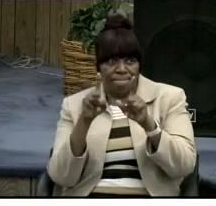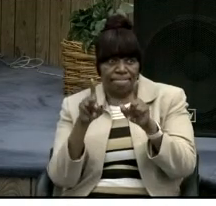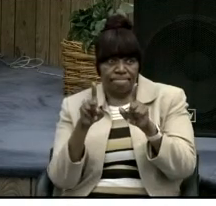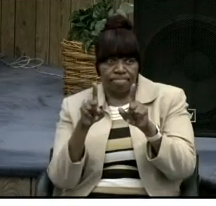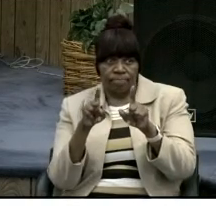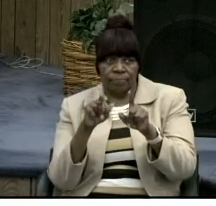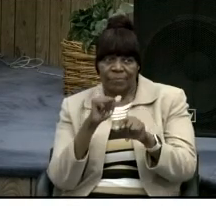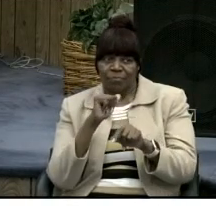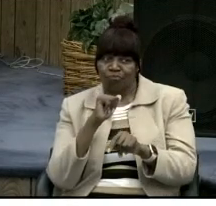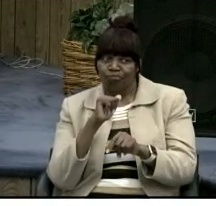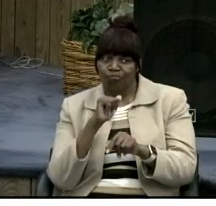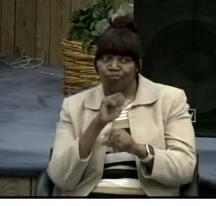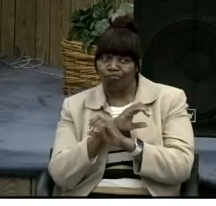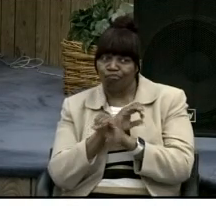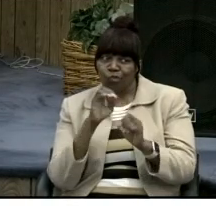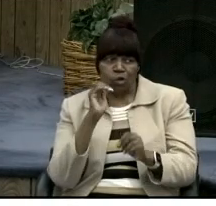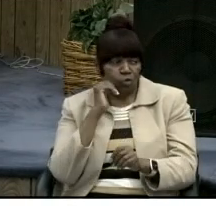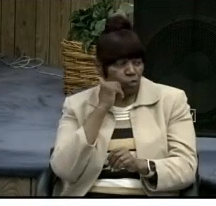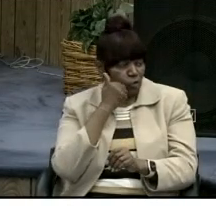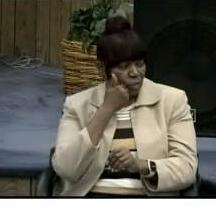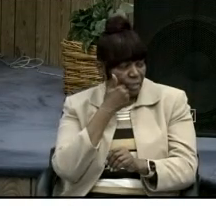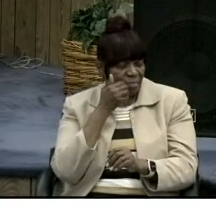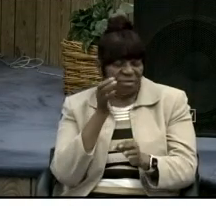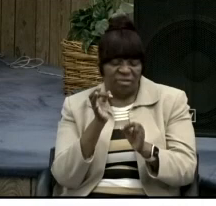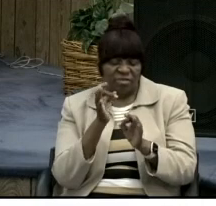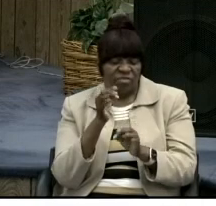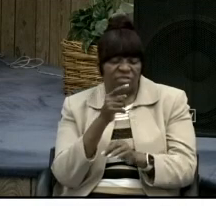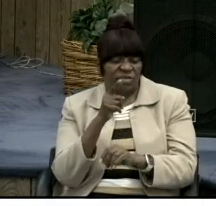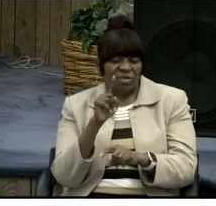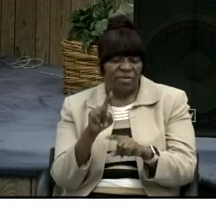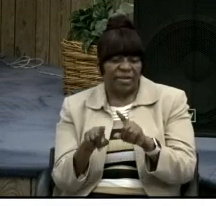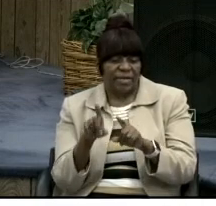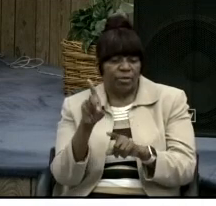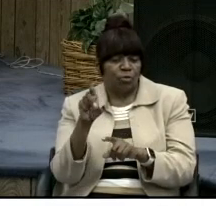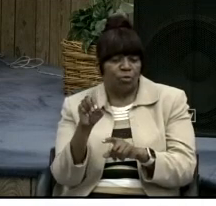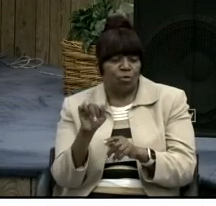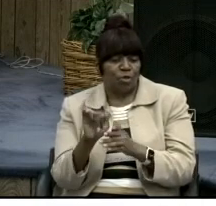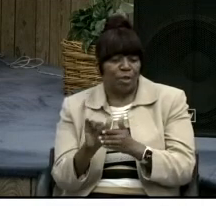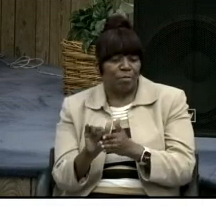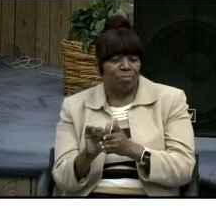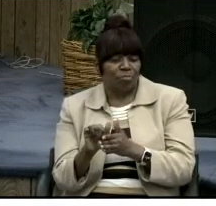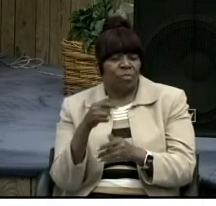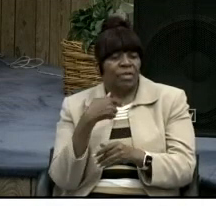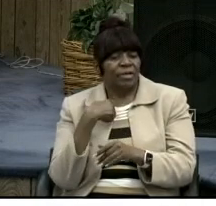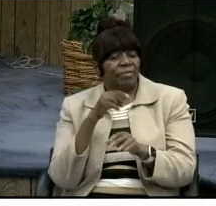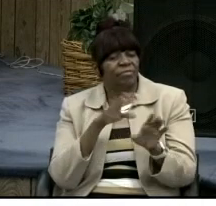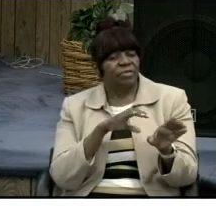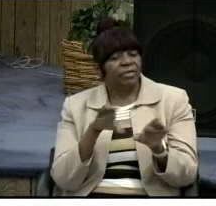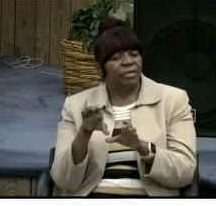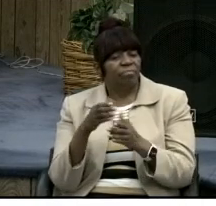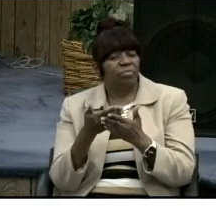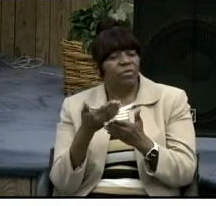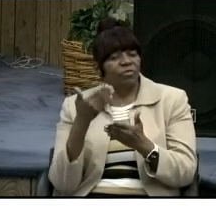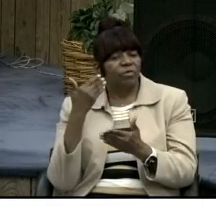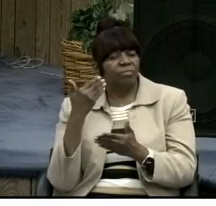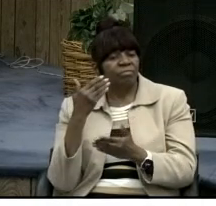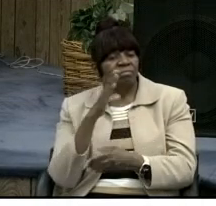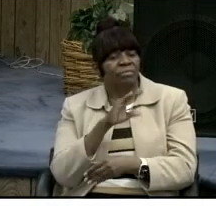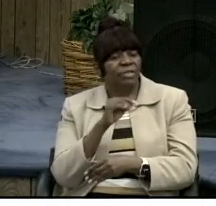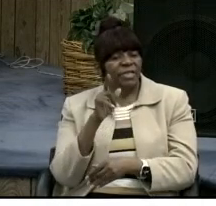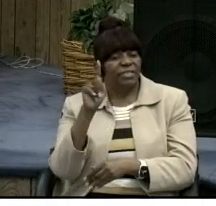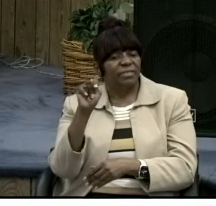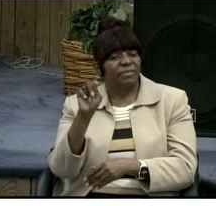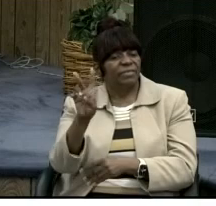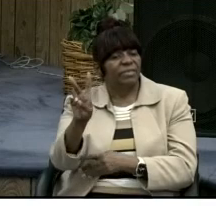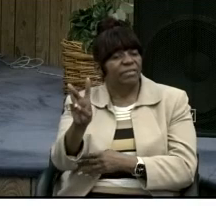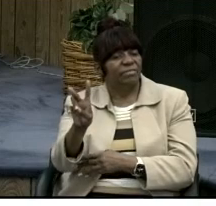no shame if you can't do it. Okay? But I will give you this tidbit. I have done this before, and the TV